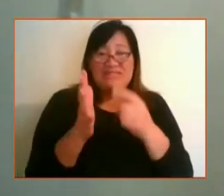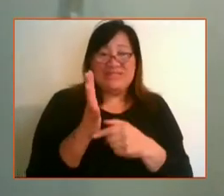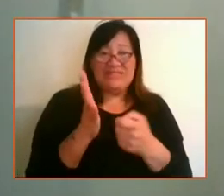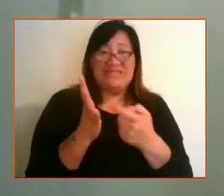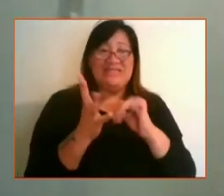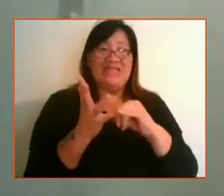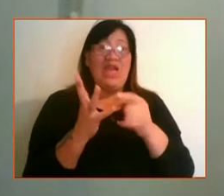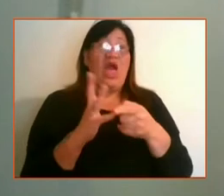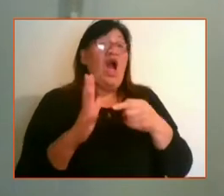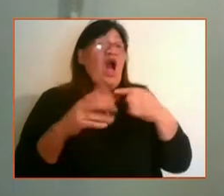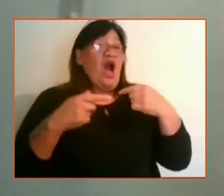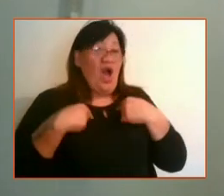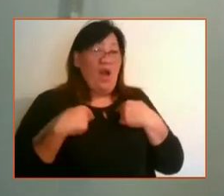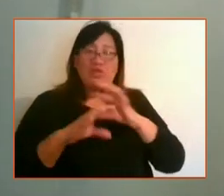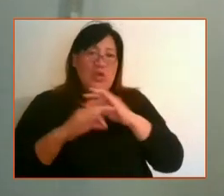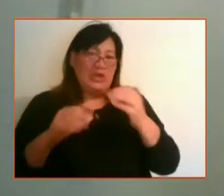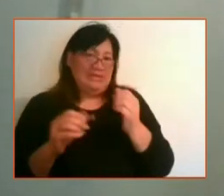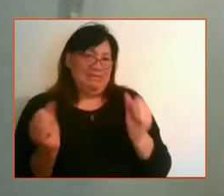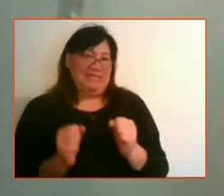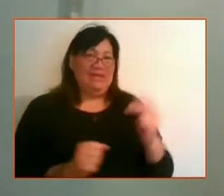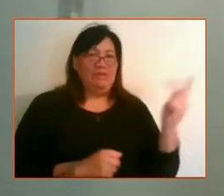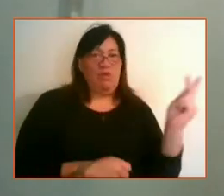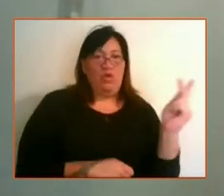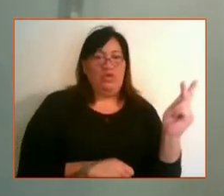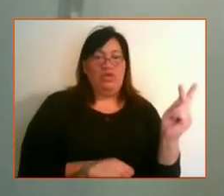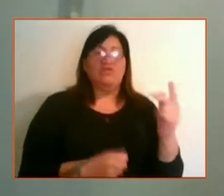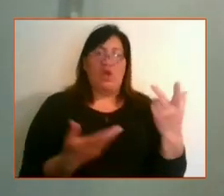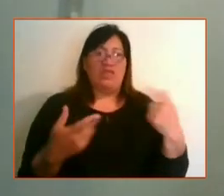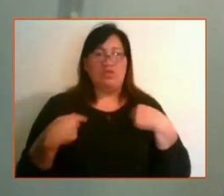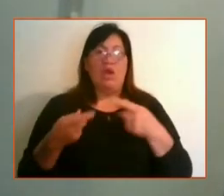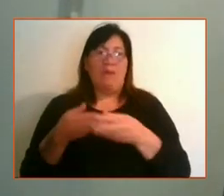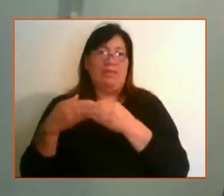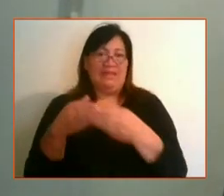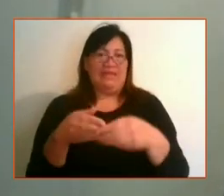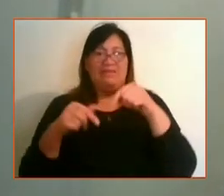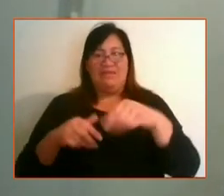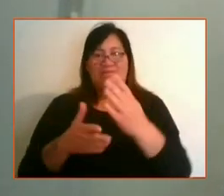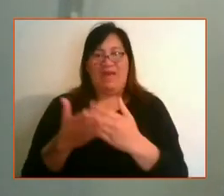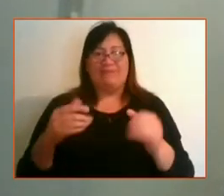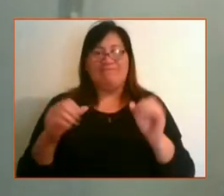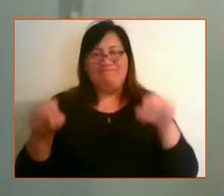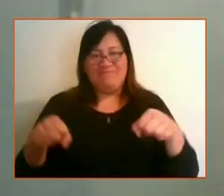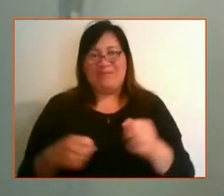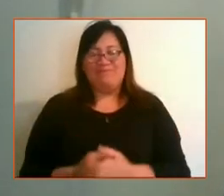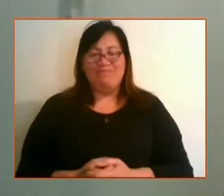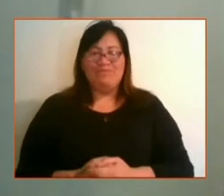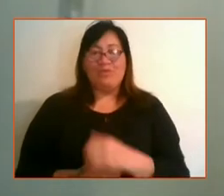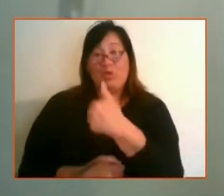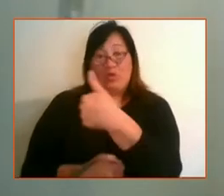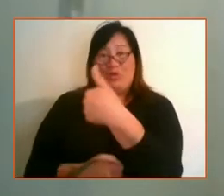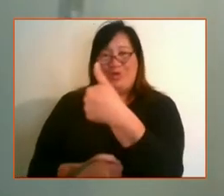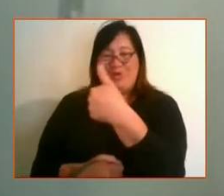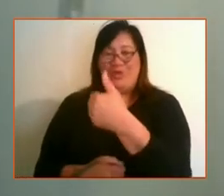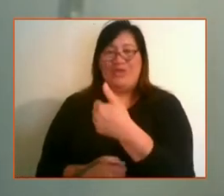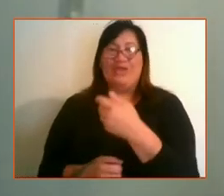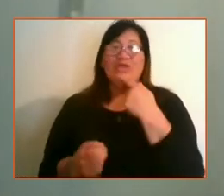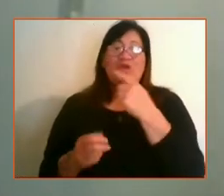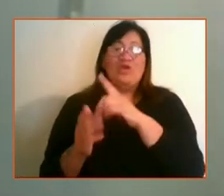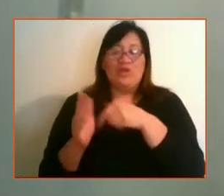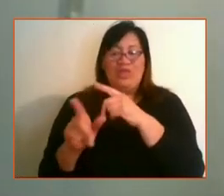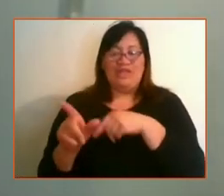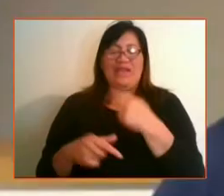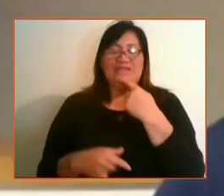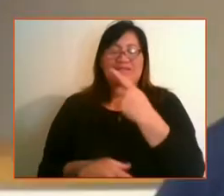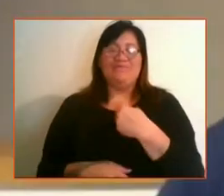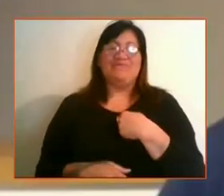lead the consultation with the sector, and I did. Yeah, which is very good. Because I do think that